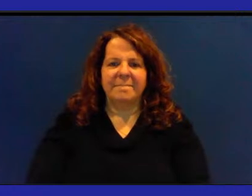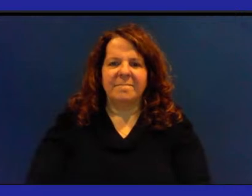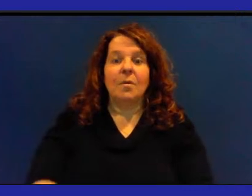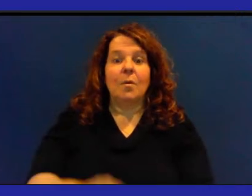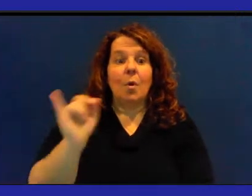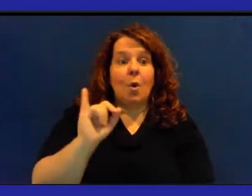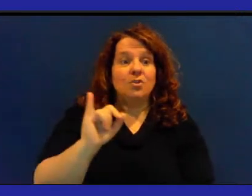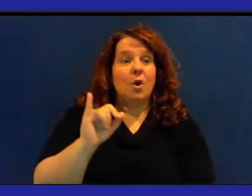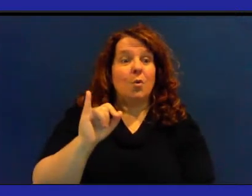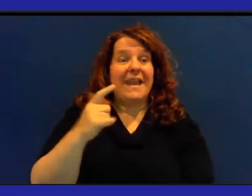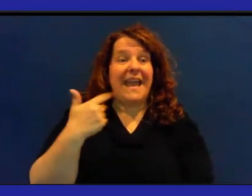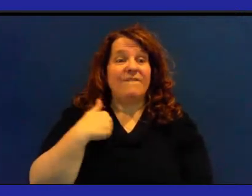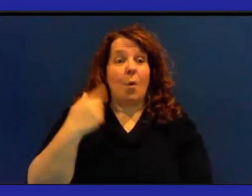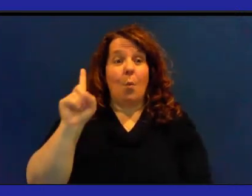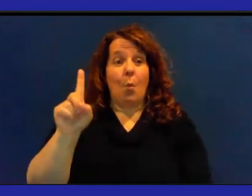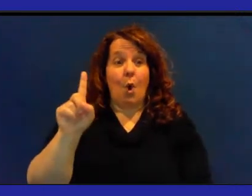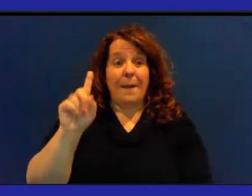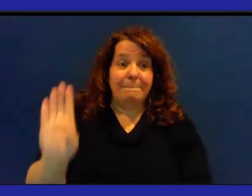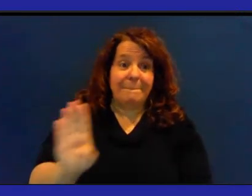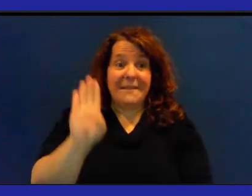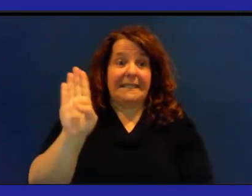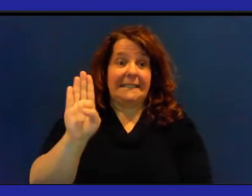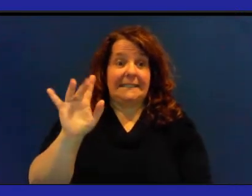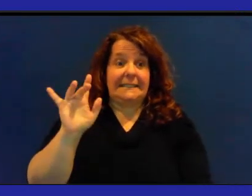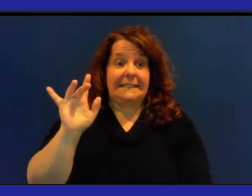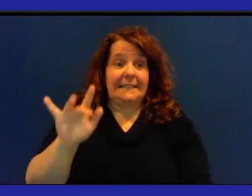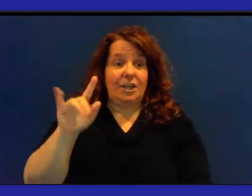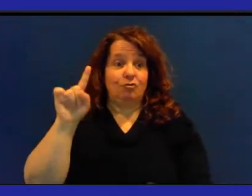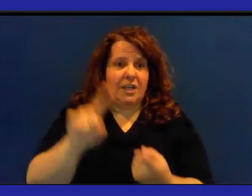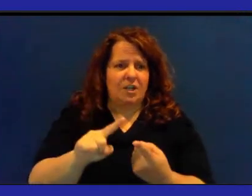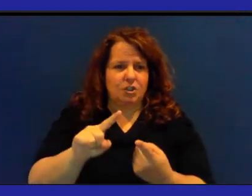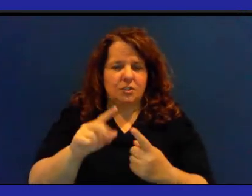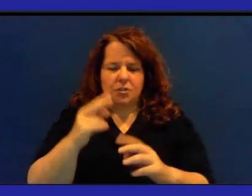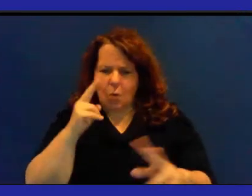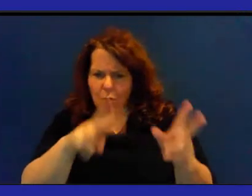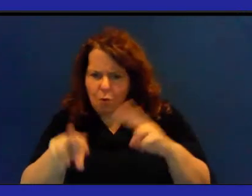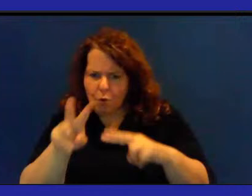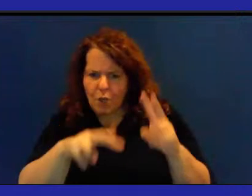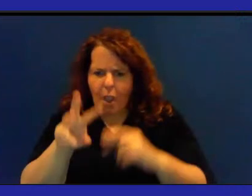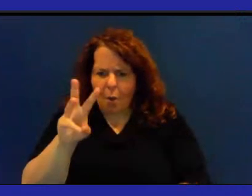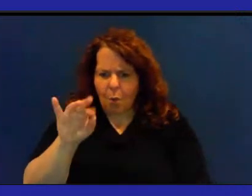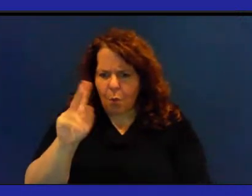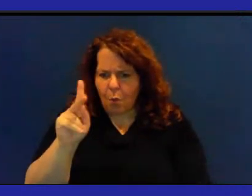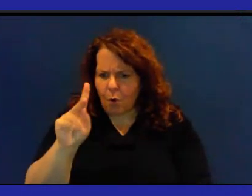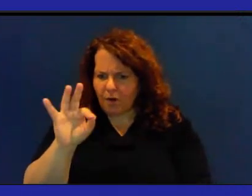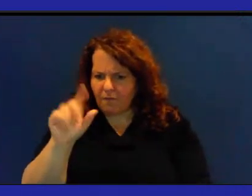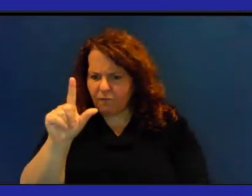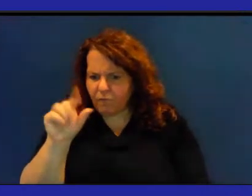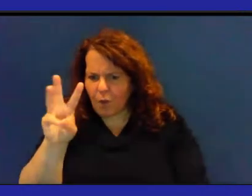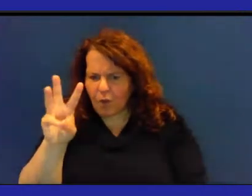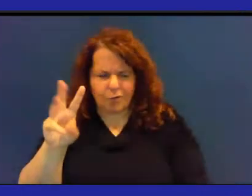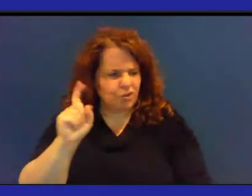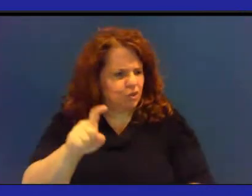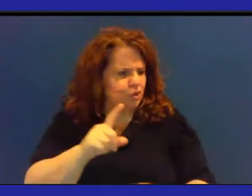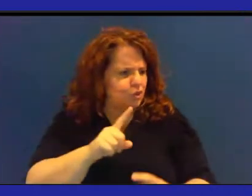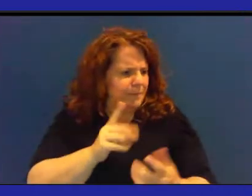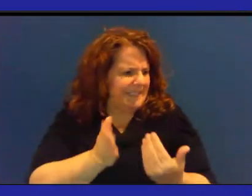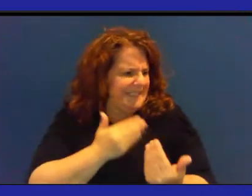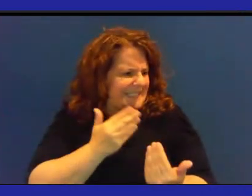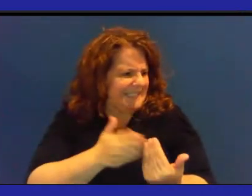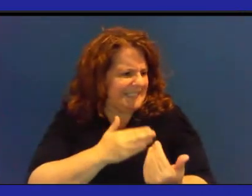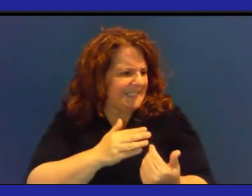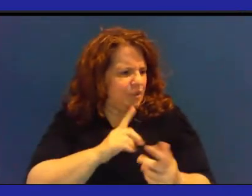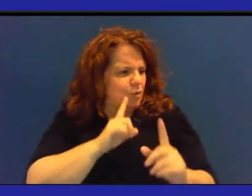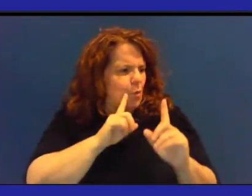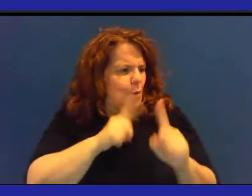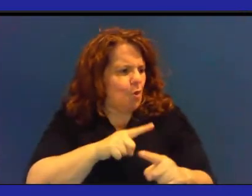click reduction initiative, right? So looking at workflows and saying, should it be easier to order a flu test